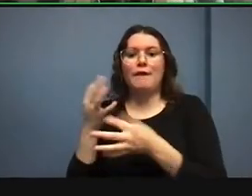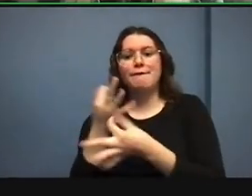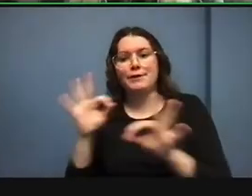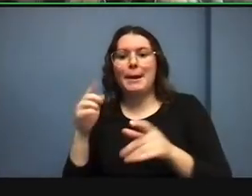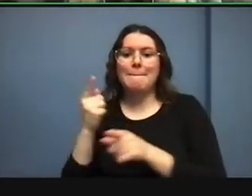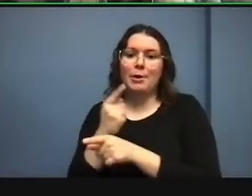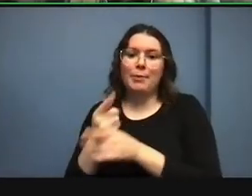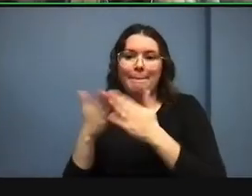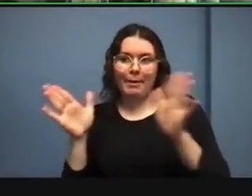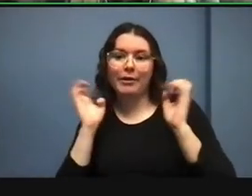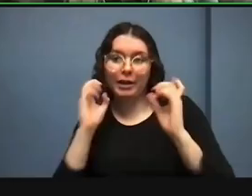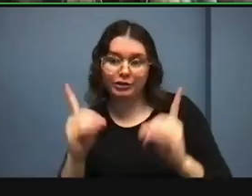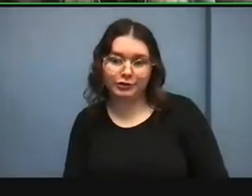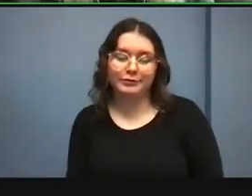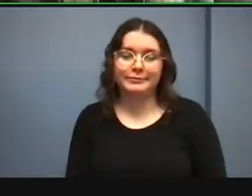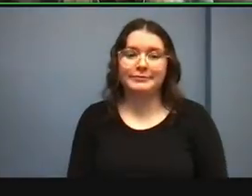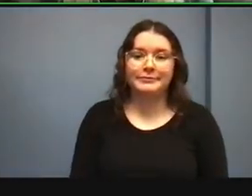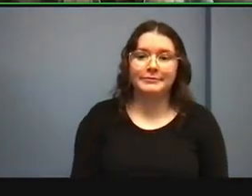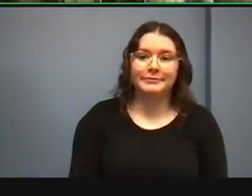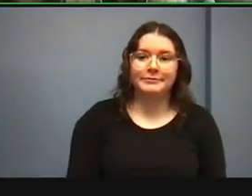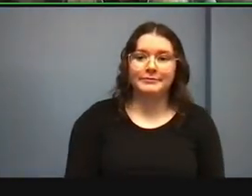education.